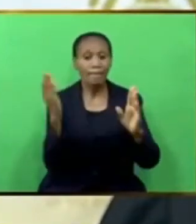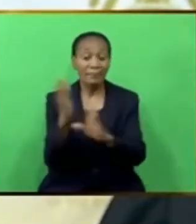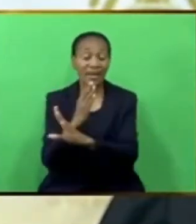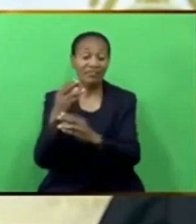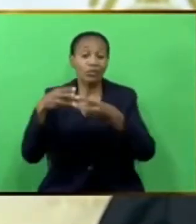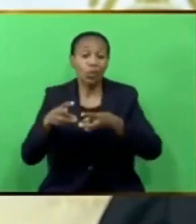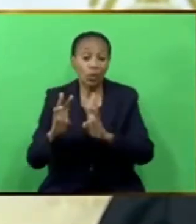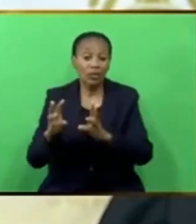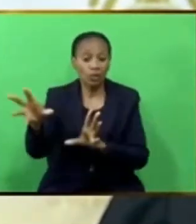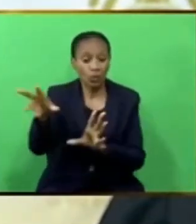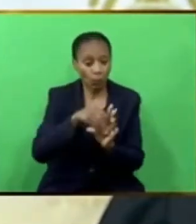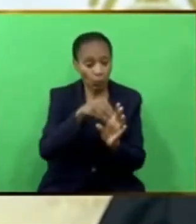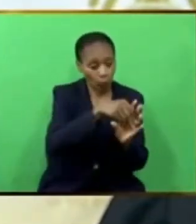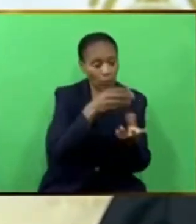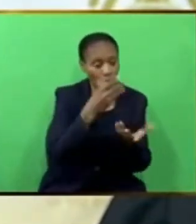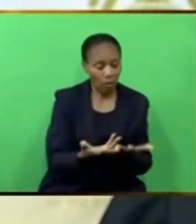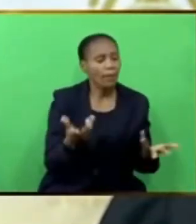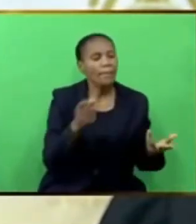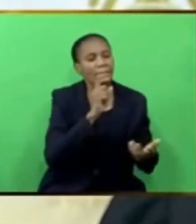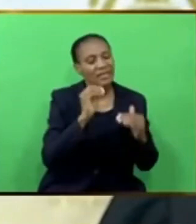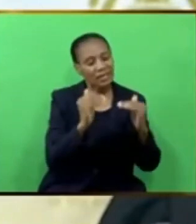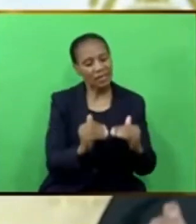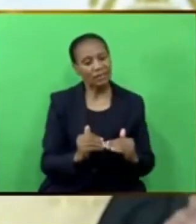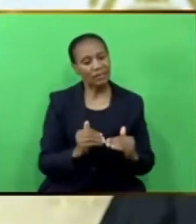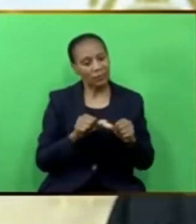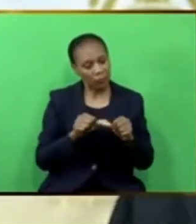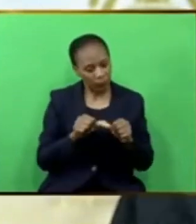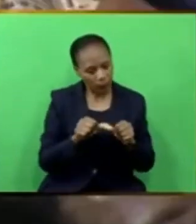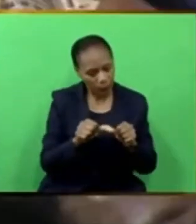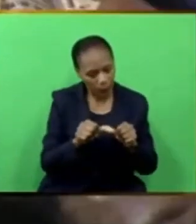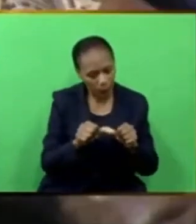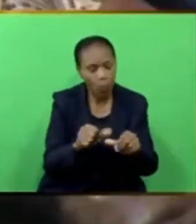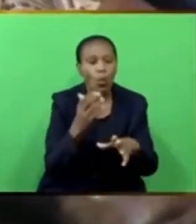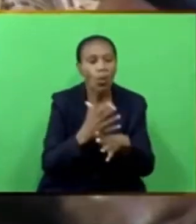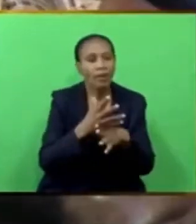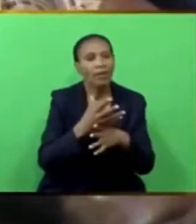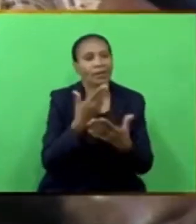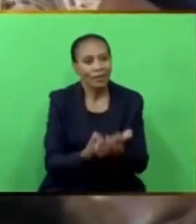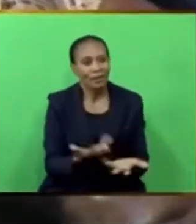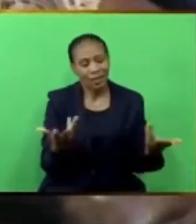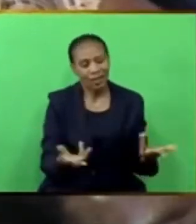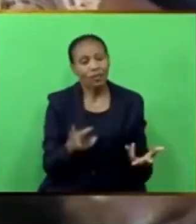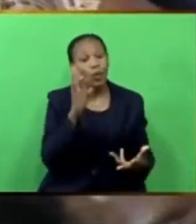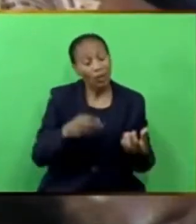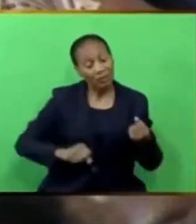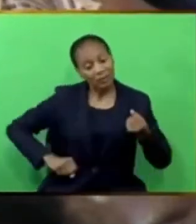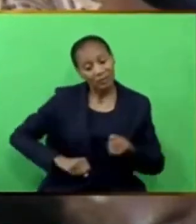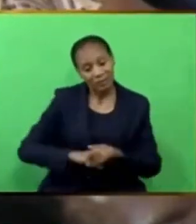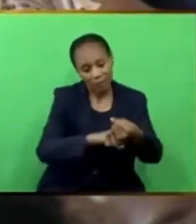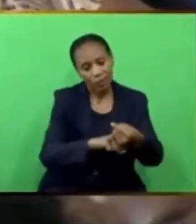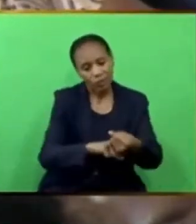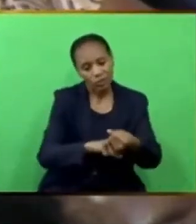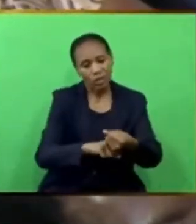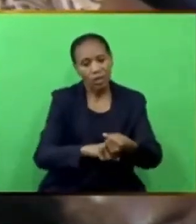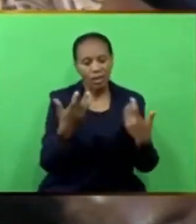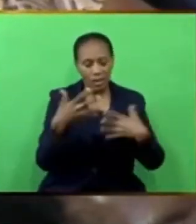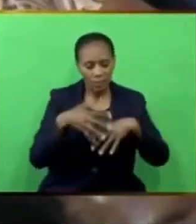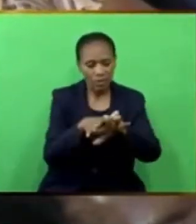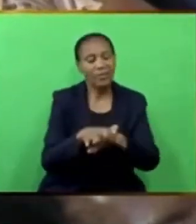partnerships. This will improve Transnet's sustainability and support the implementation of the